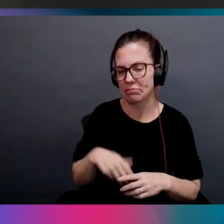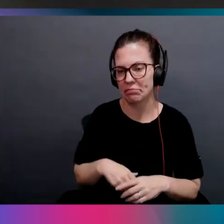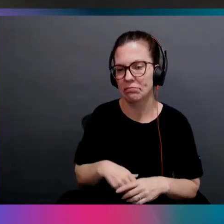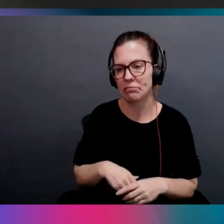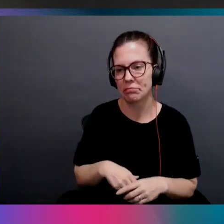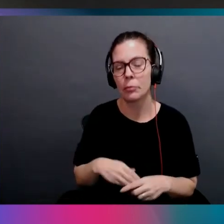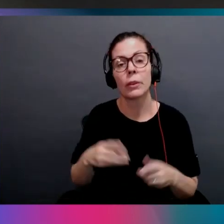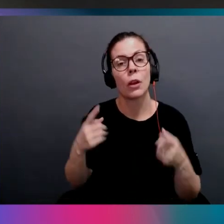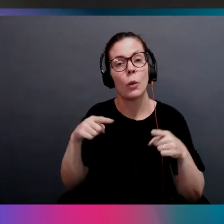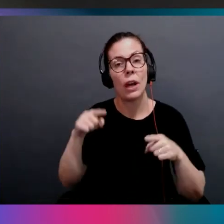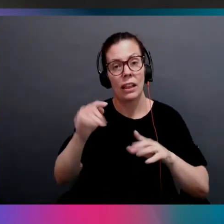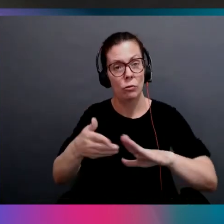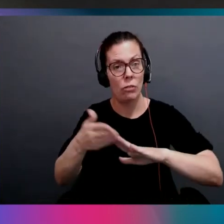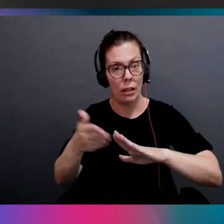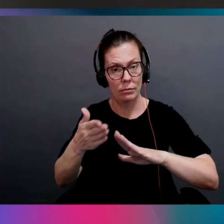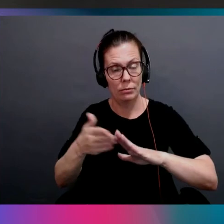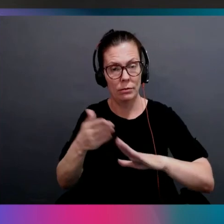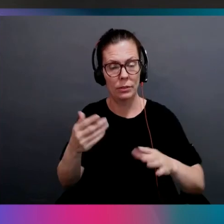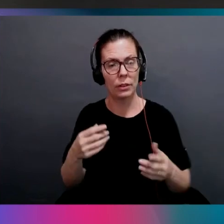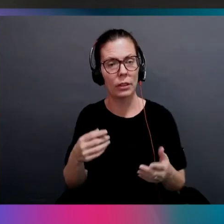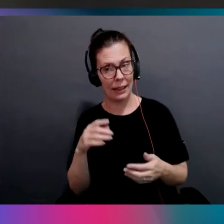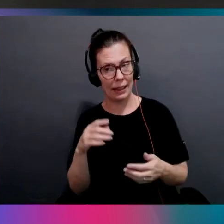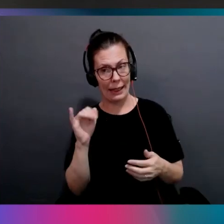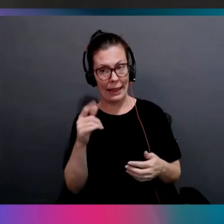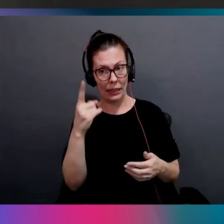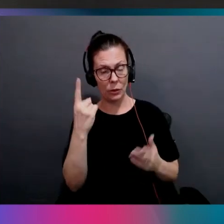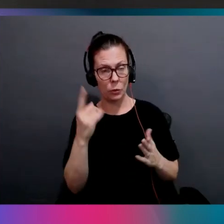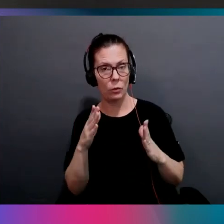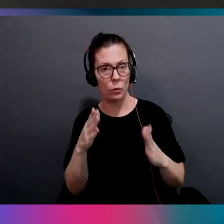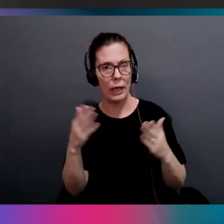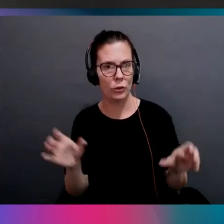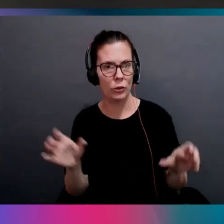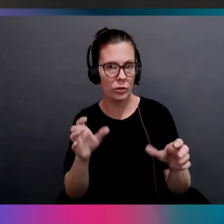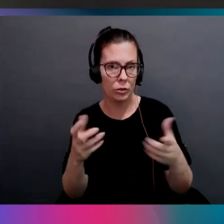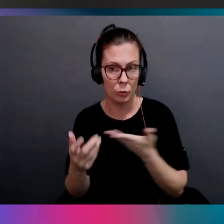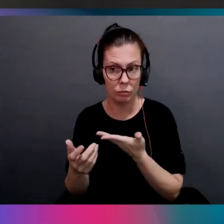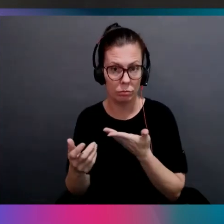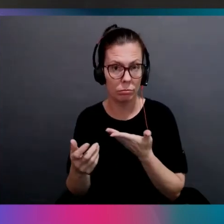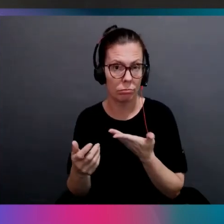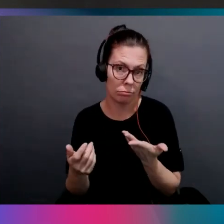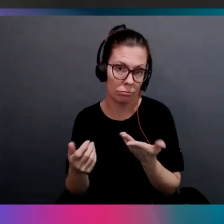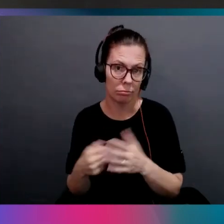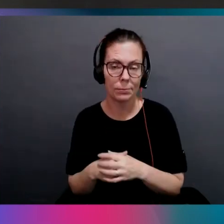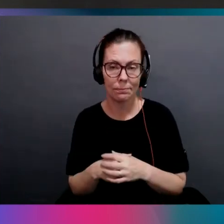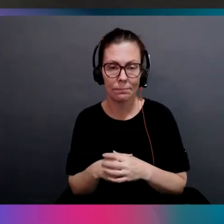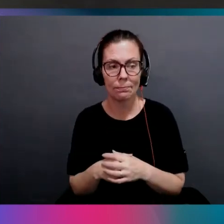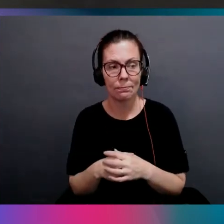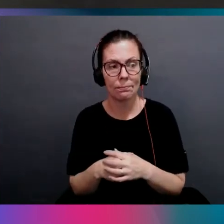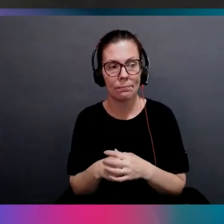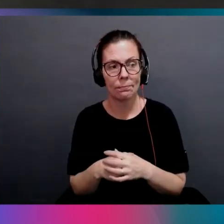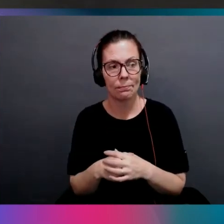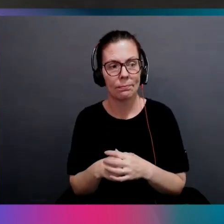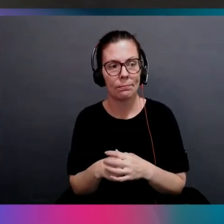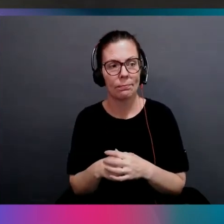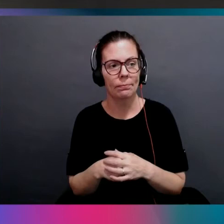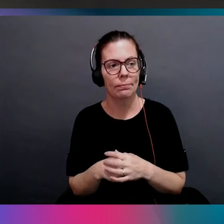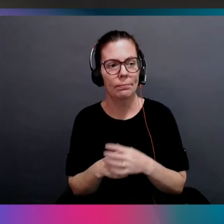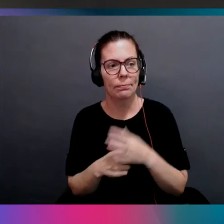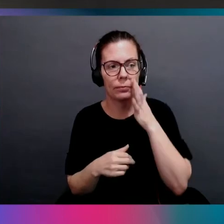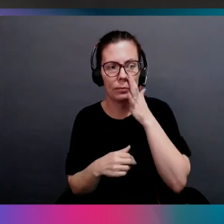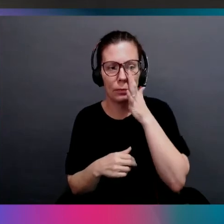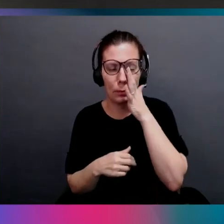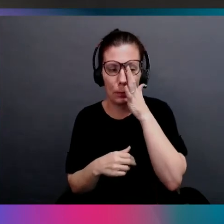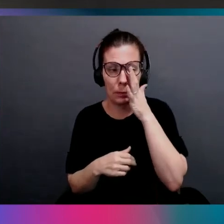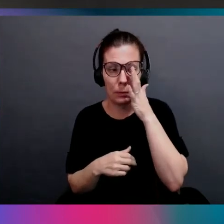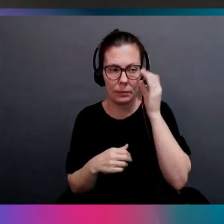that's running, this is one way to do this, right? I'm just kind of checking the timing